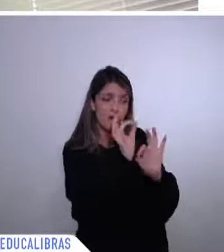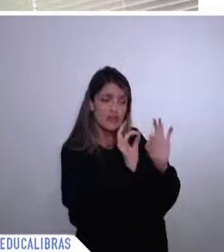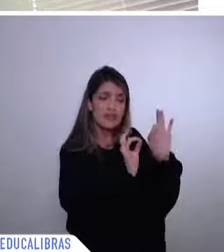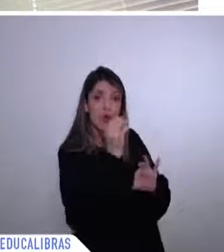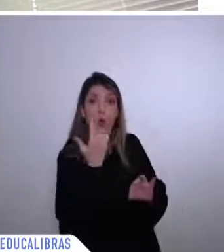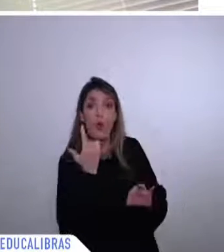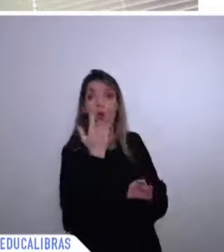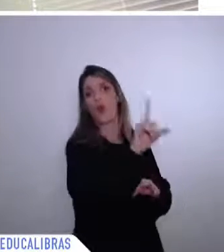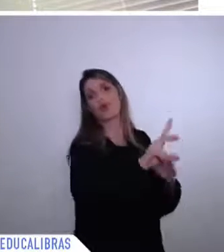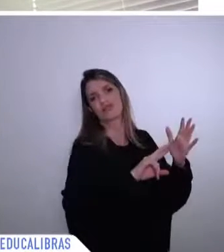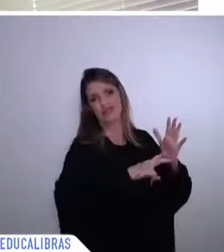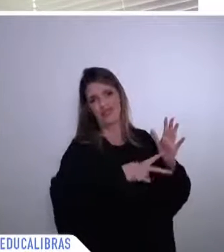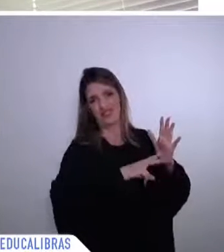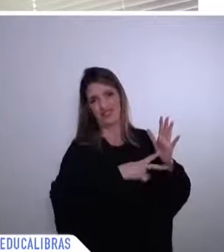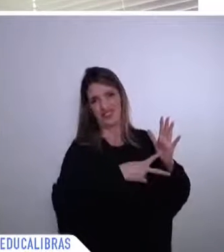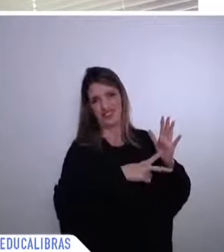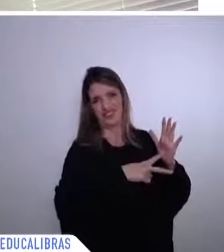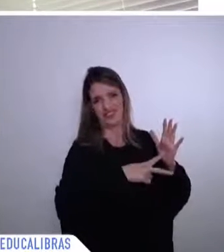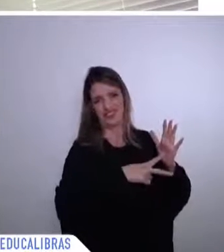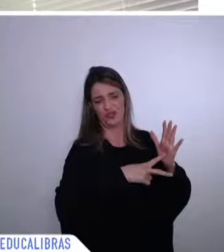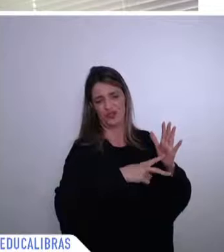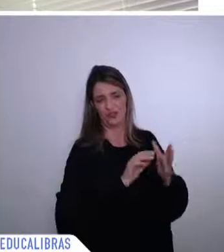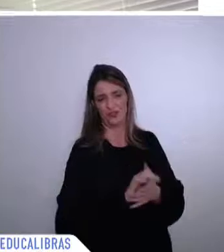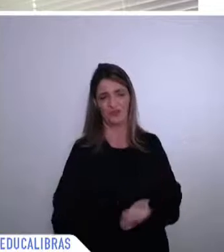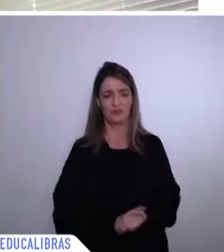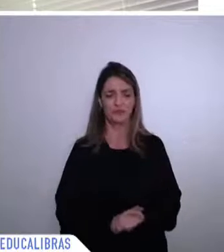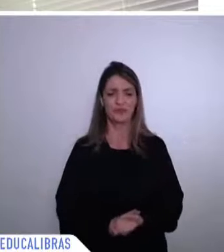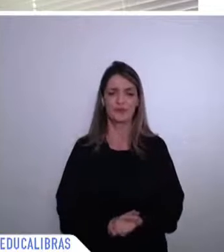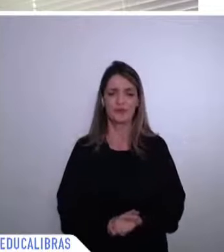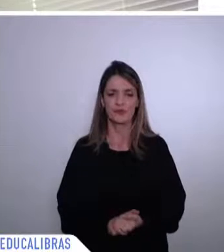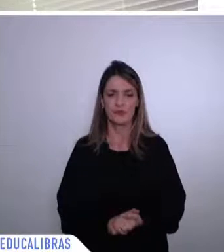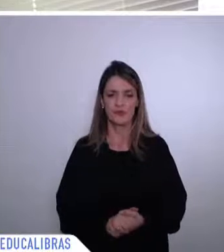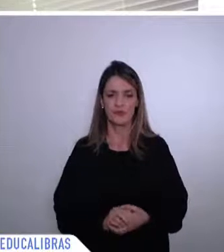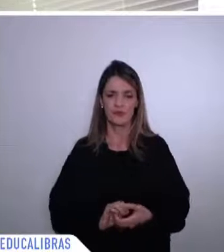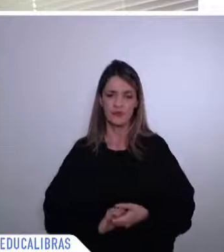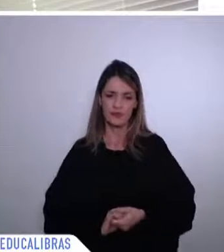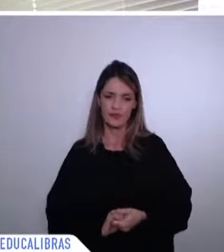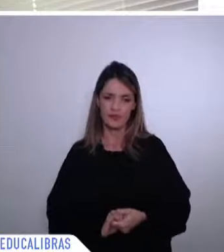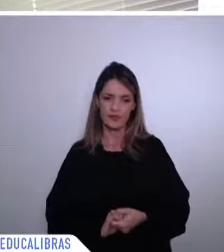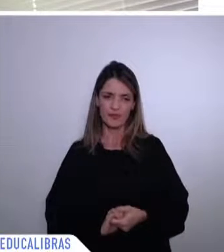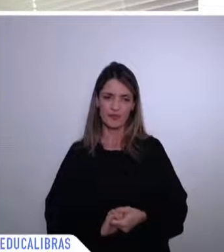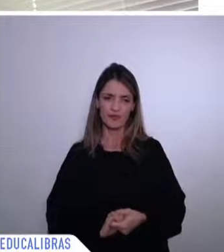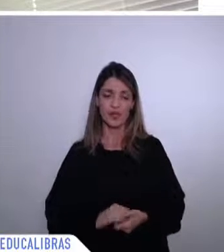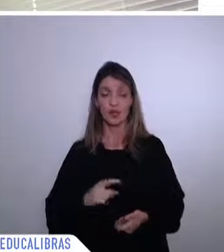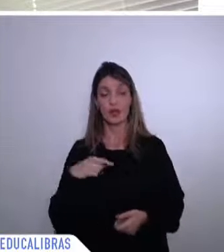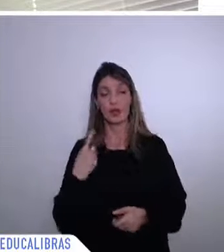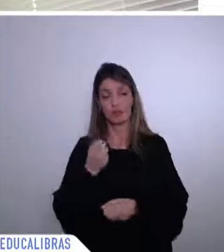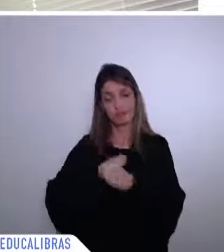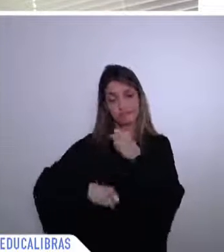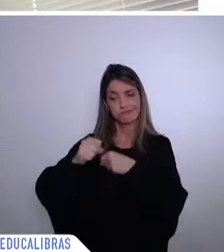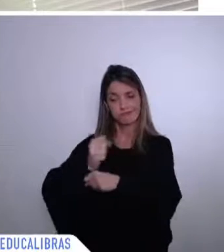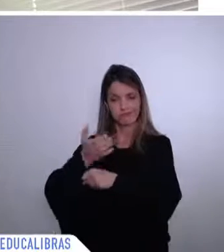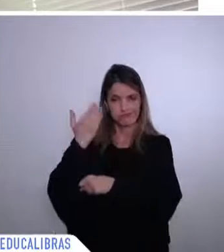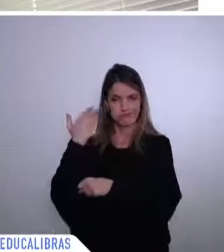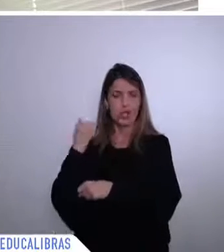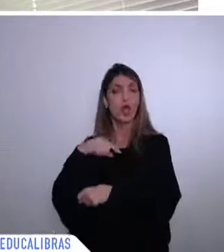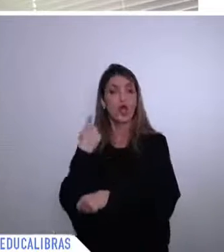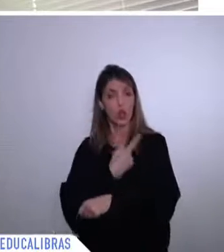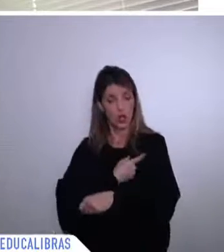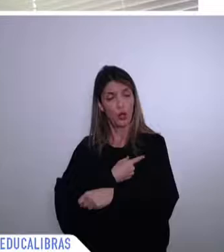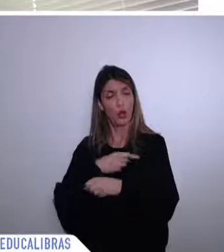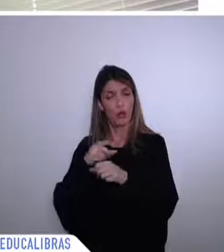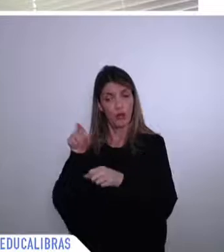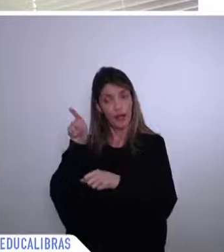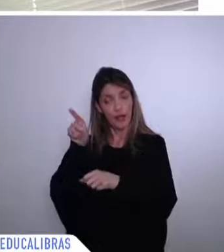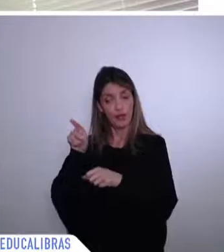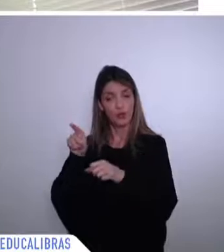to undergo other kinds of union strategies. The Congress or conference we